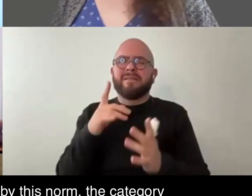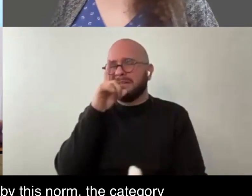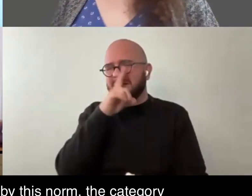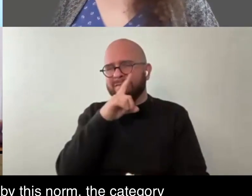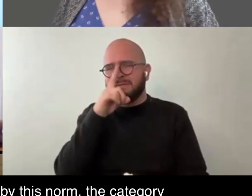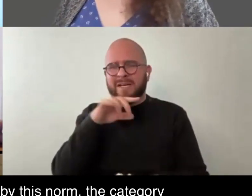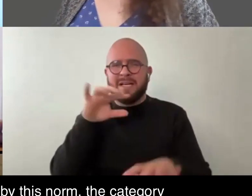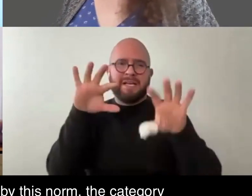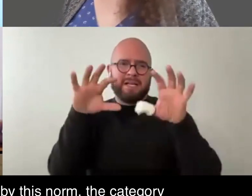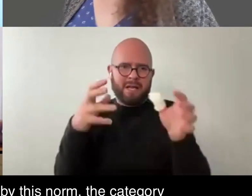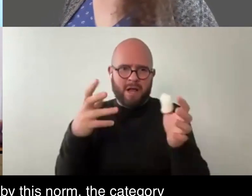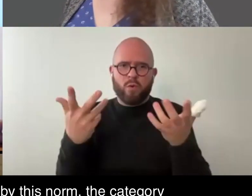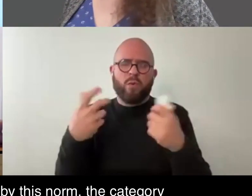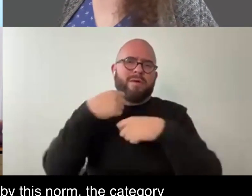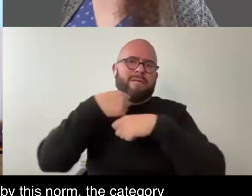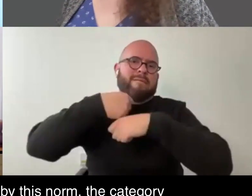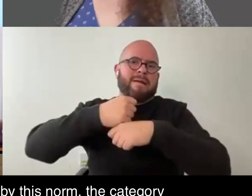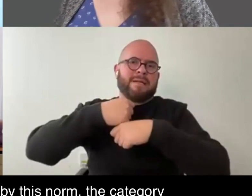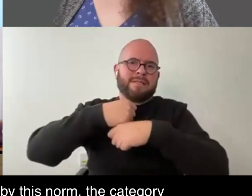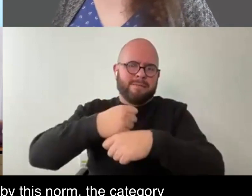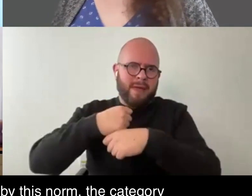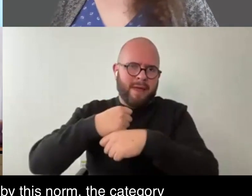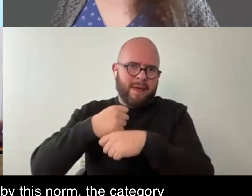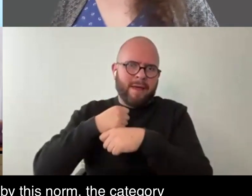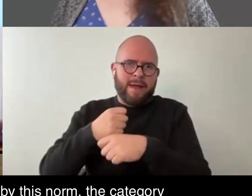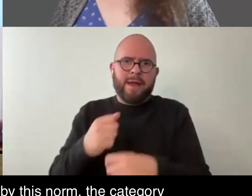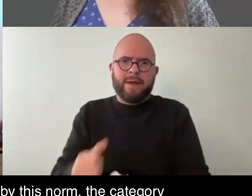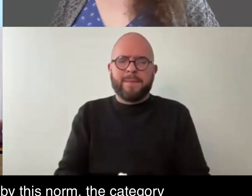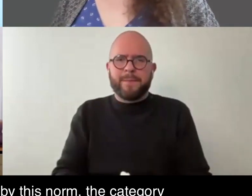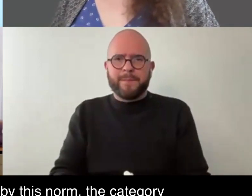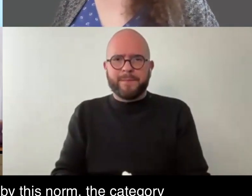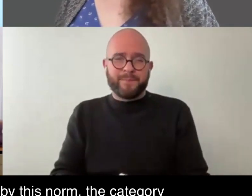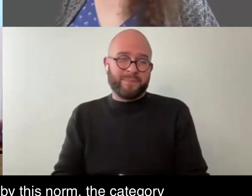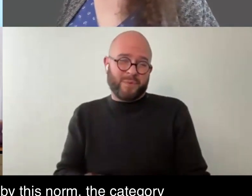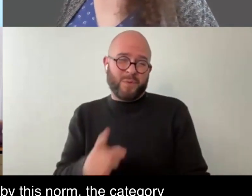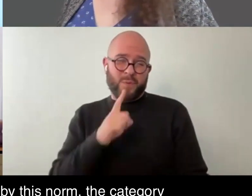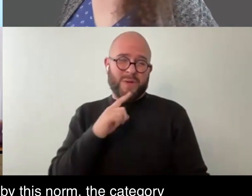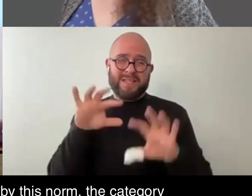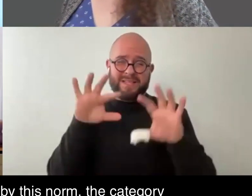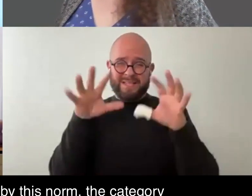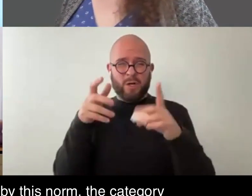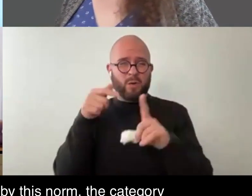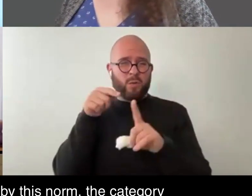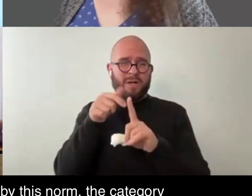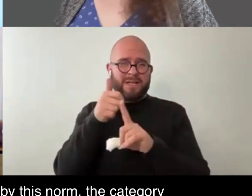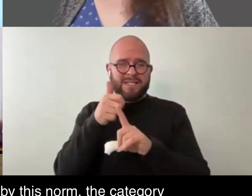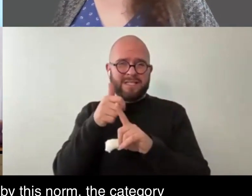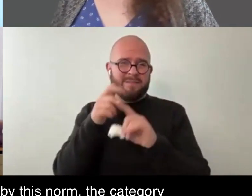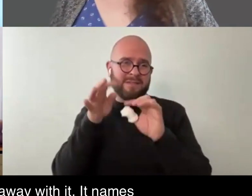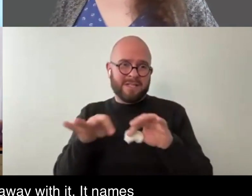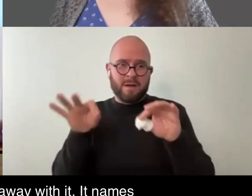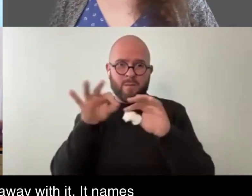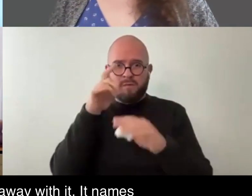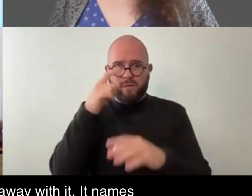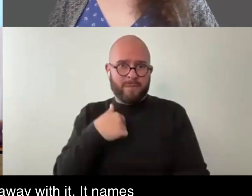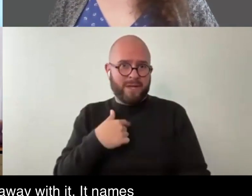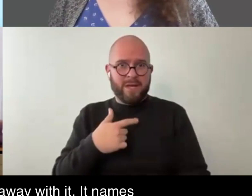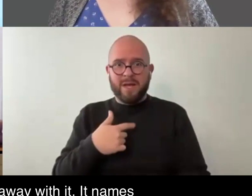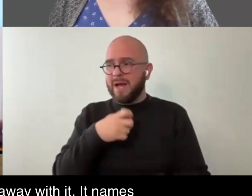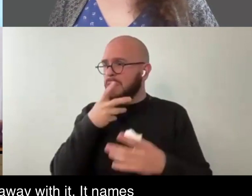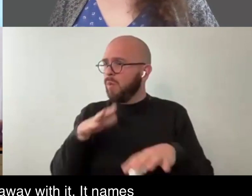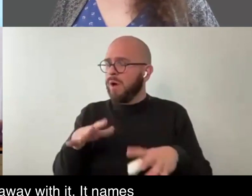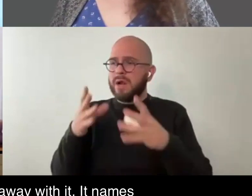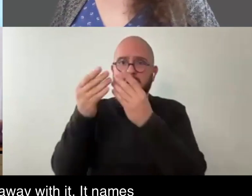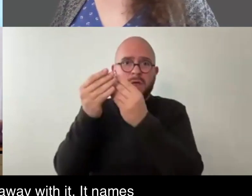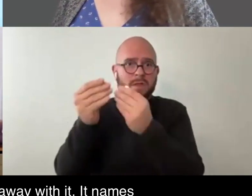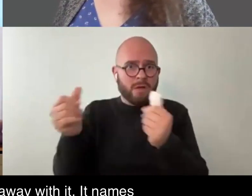that's produced by this norm, the category is very important to me. I don't want to dissolve it. I don't want to do